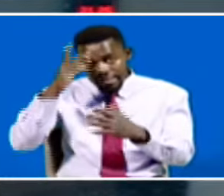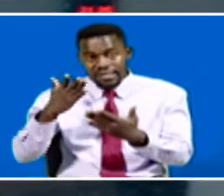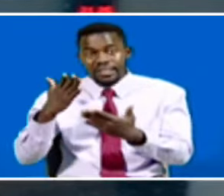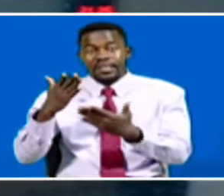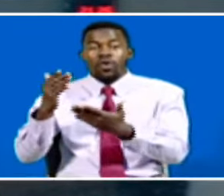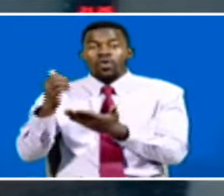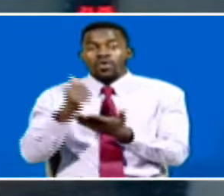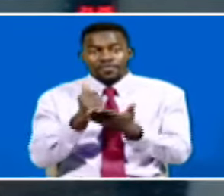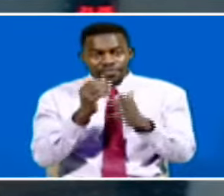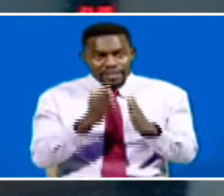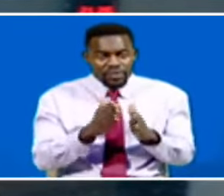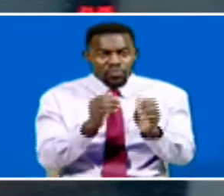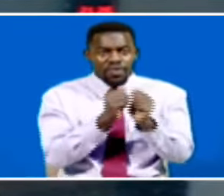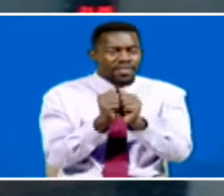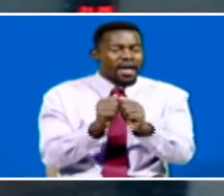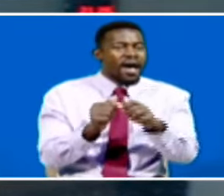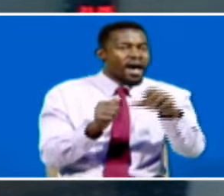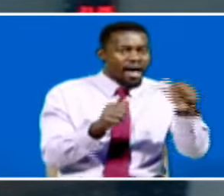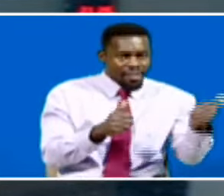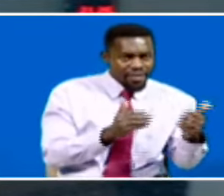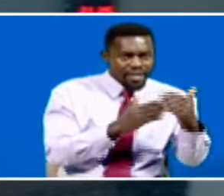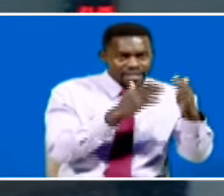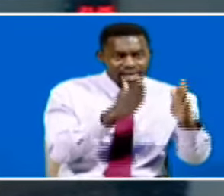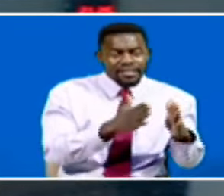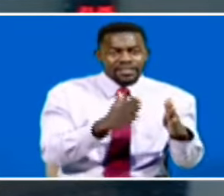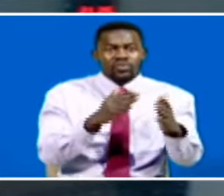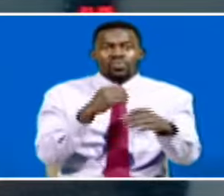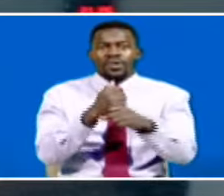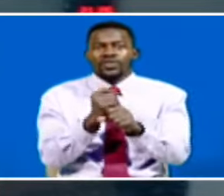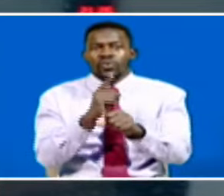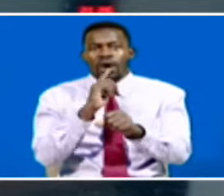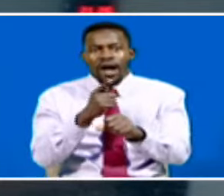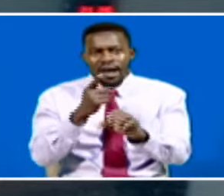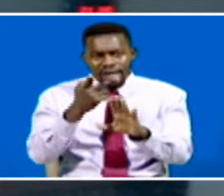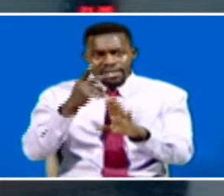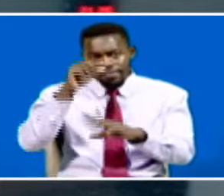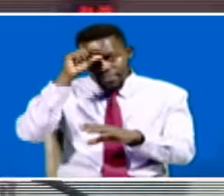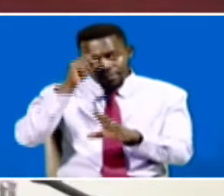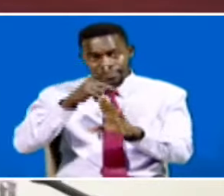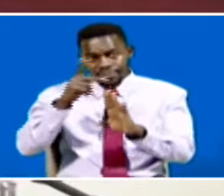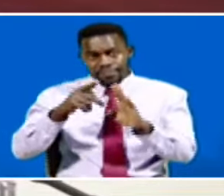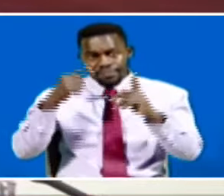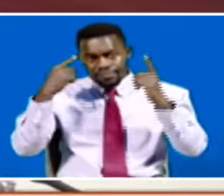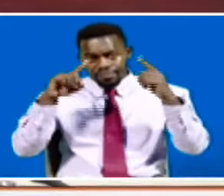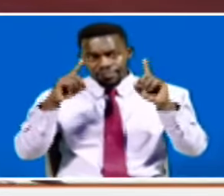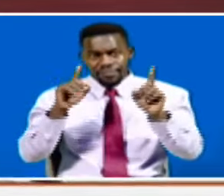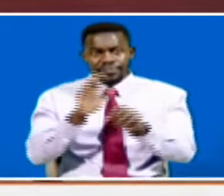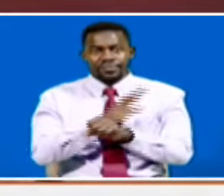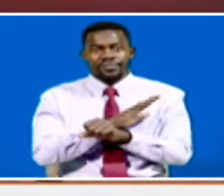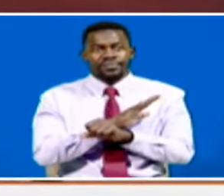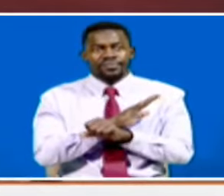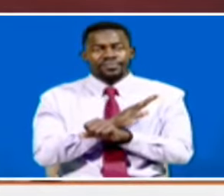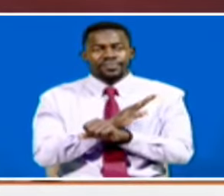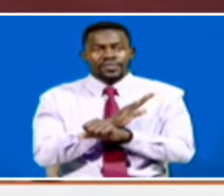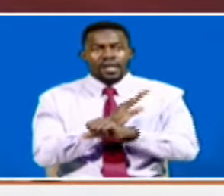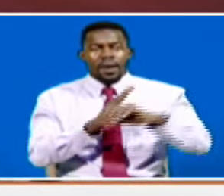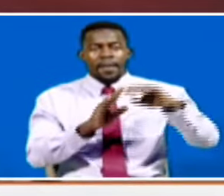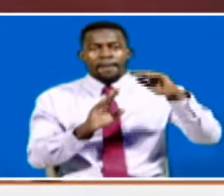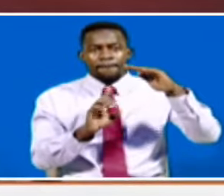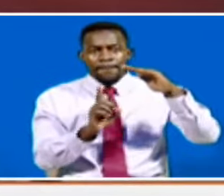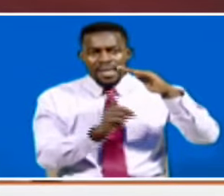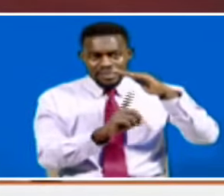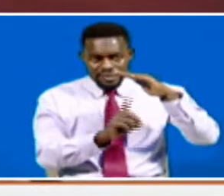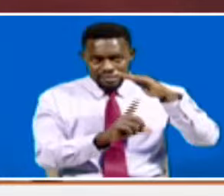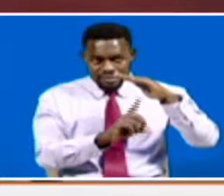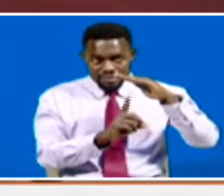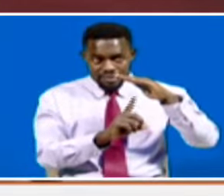avoid conflict in duties towards implementation of government projects. At the ministry, we